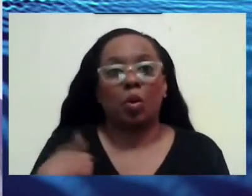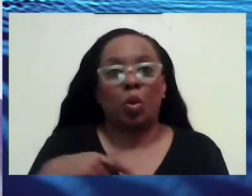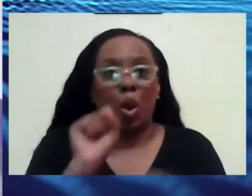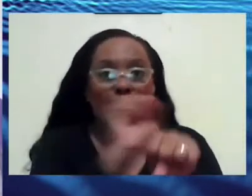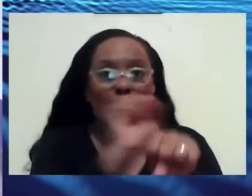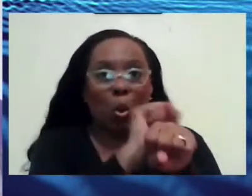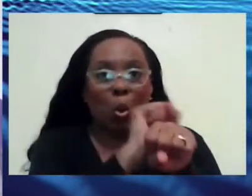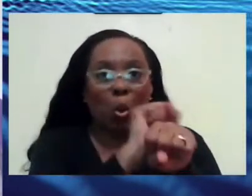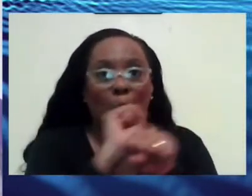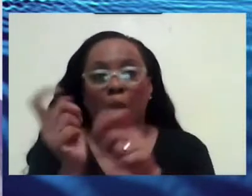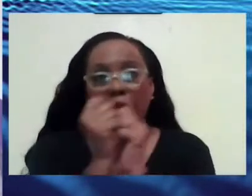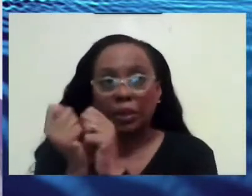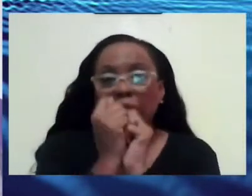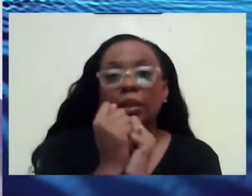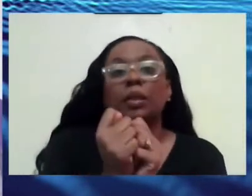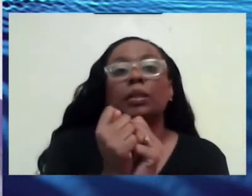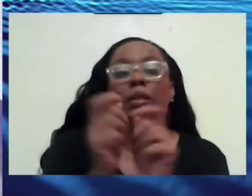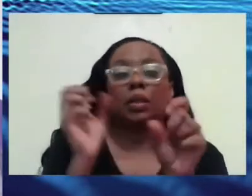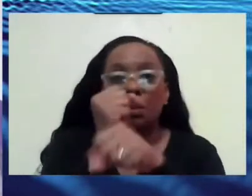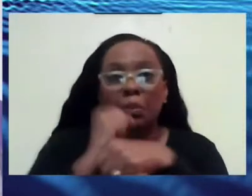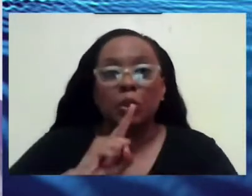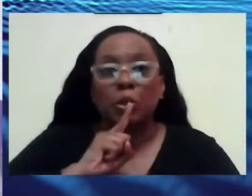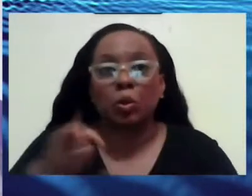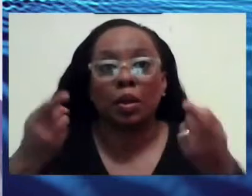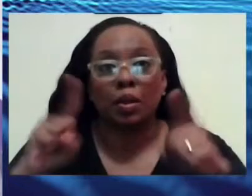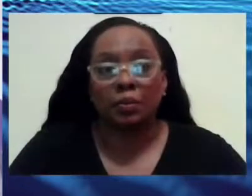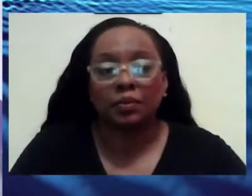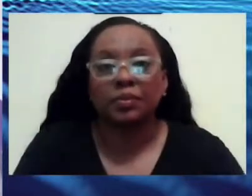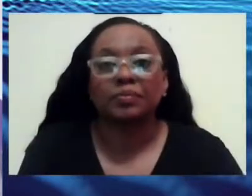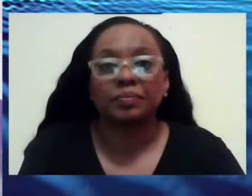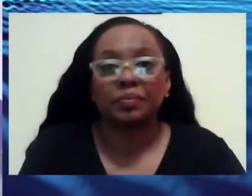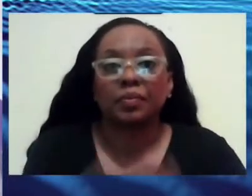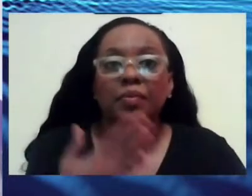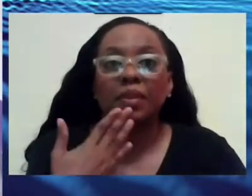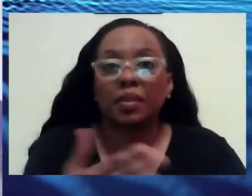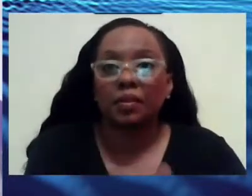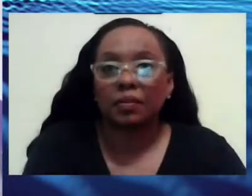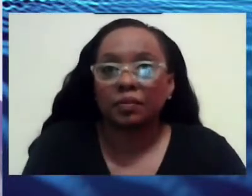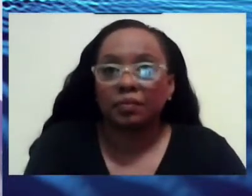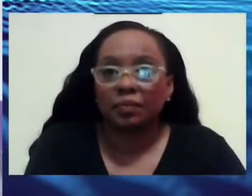together on the logistics to get that into country. Thank you.